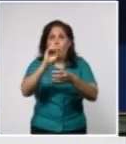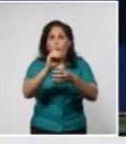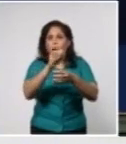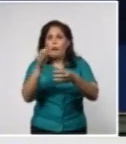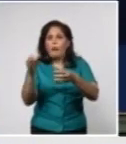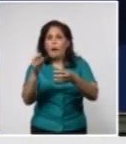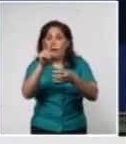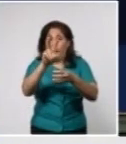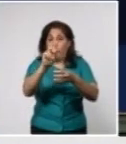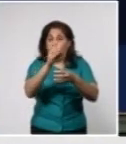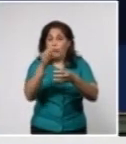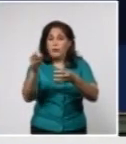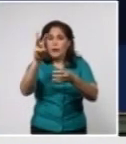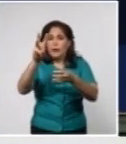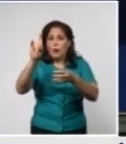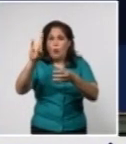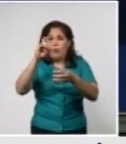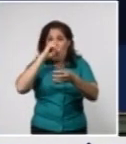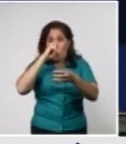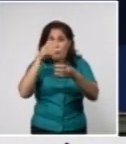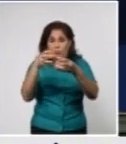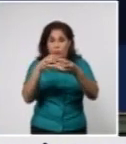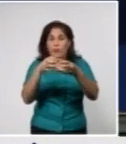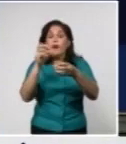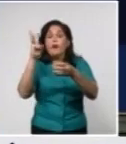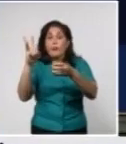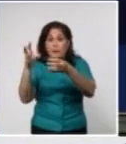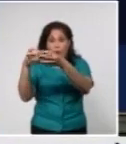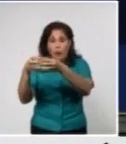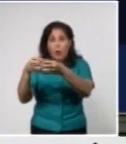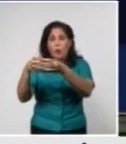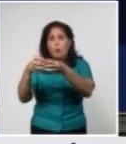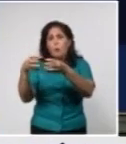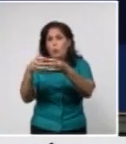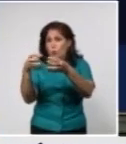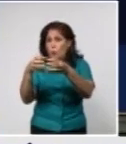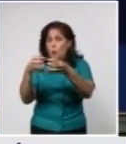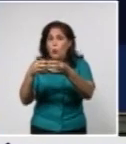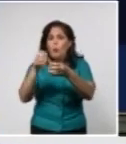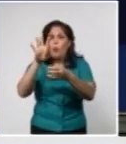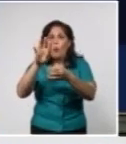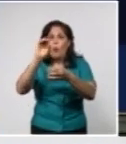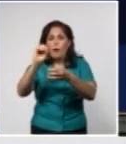3 cases in the 40 to 59 years of age,